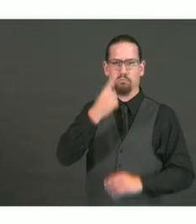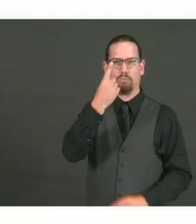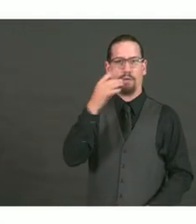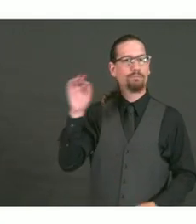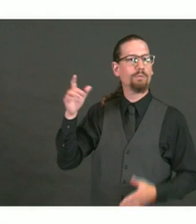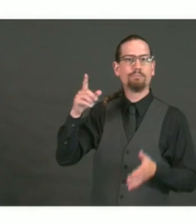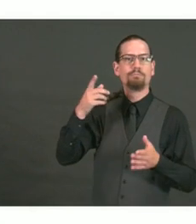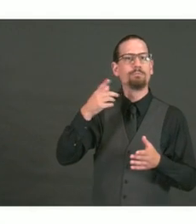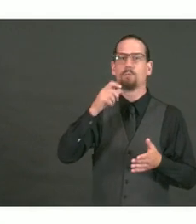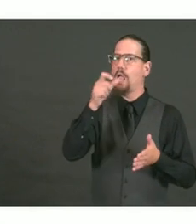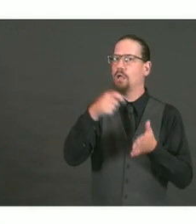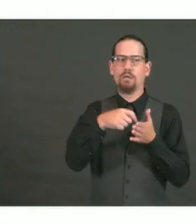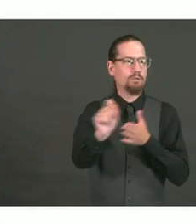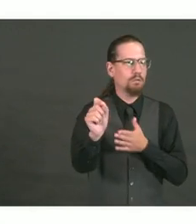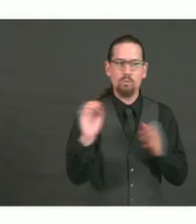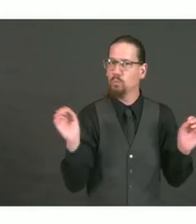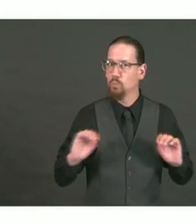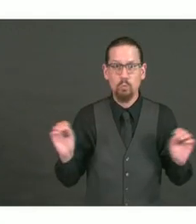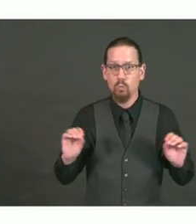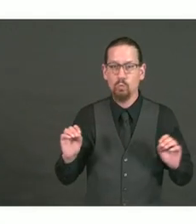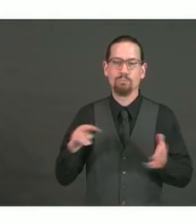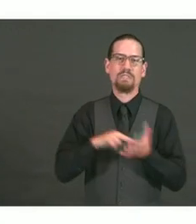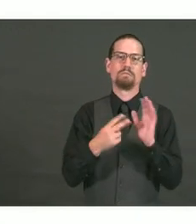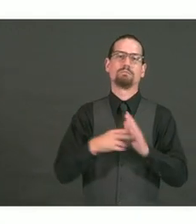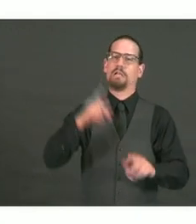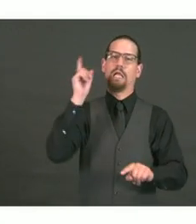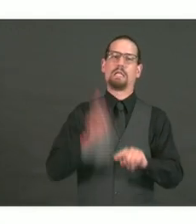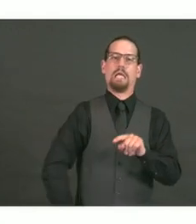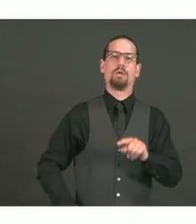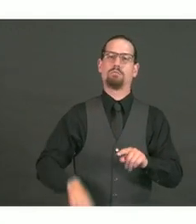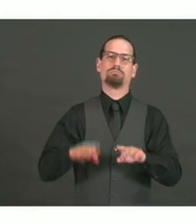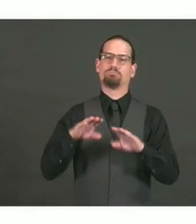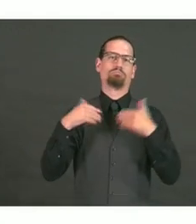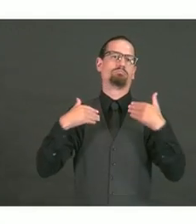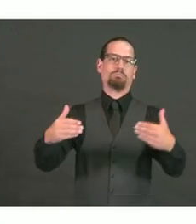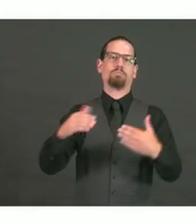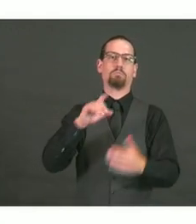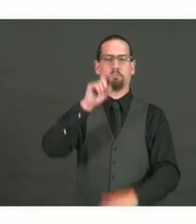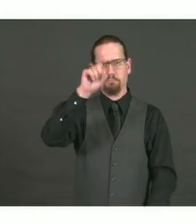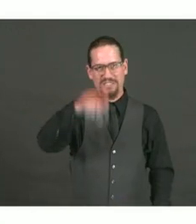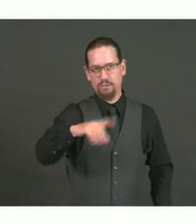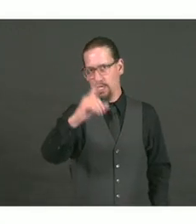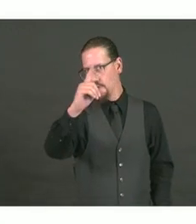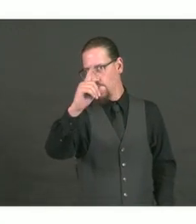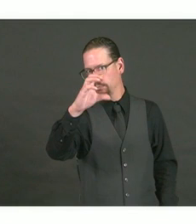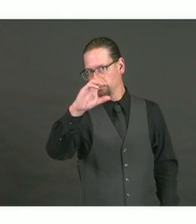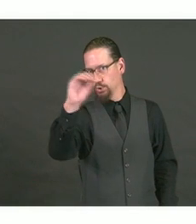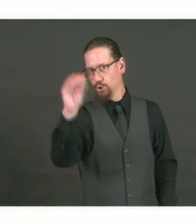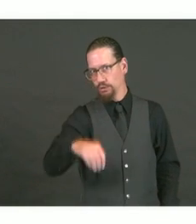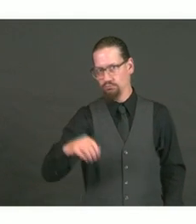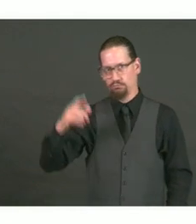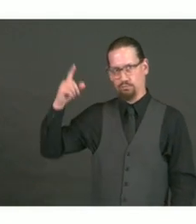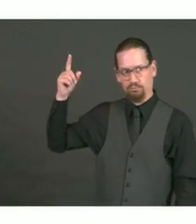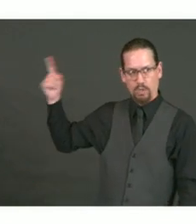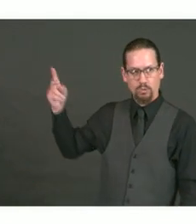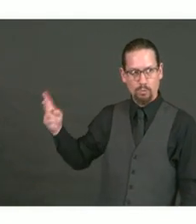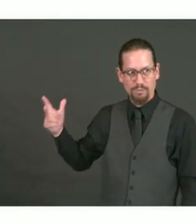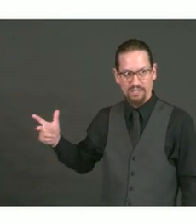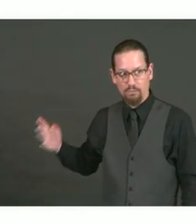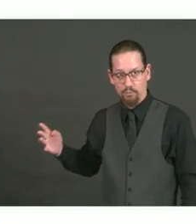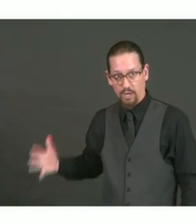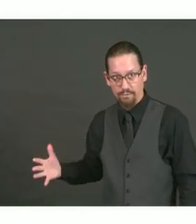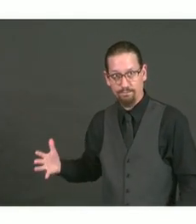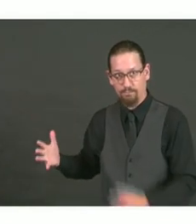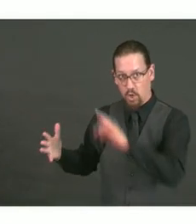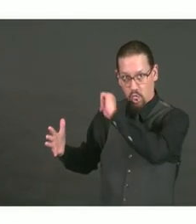feel confident that if we say school's open, it's because we passed the test. Today I want to talk for a minute about the second metric,